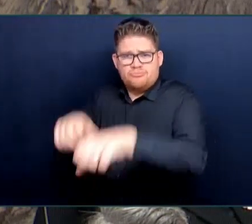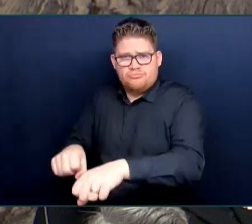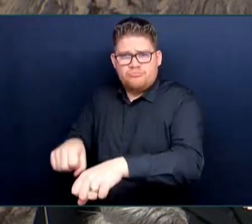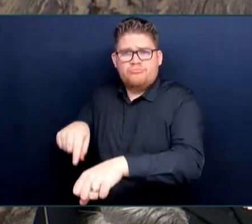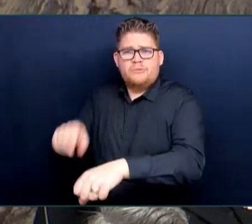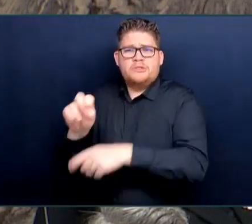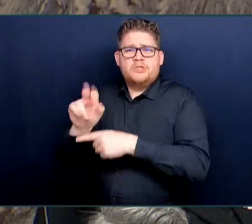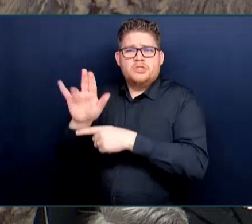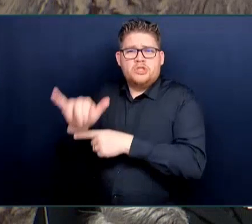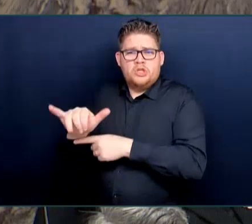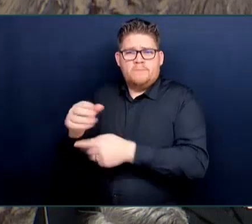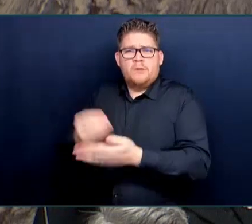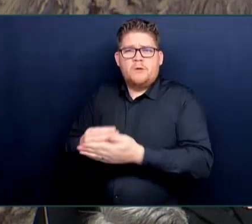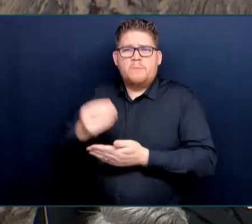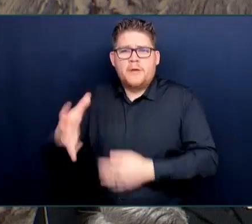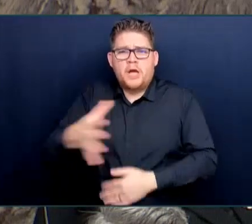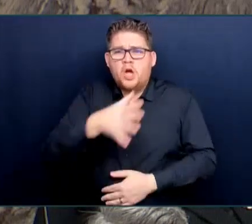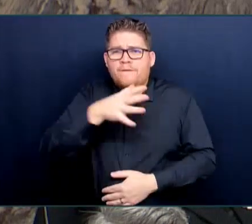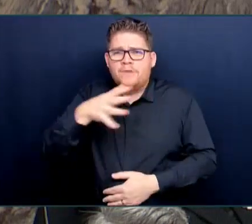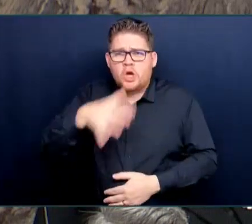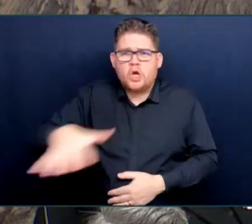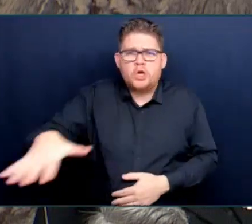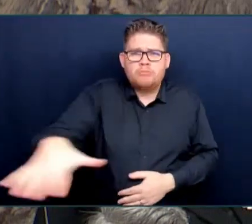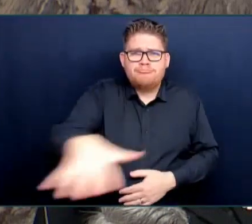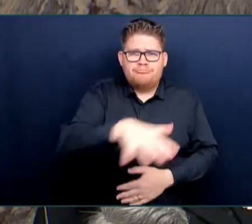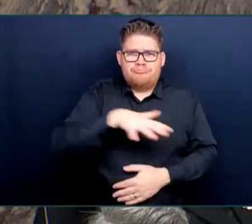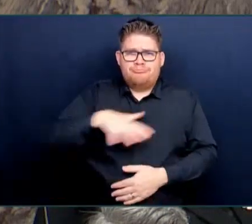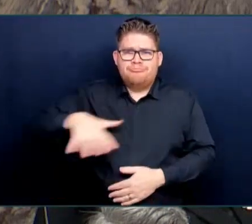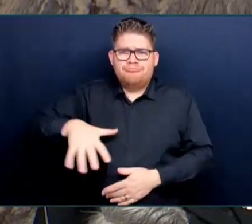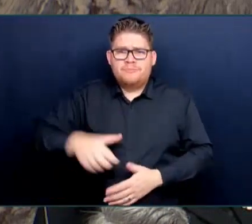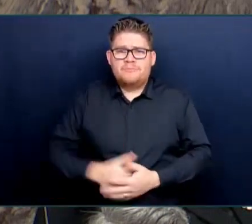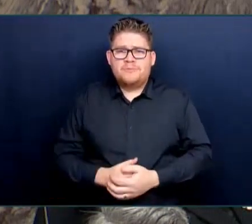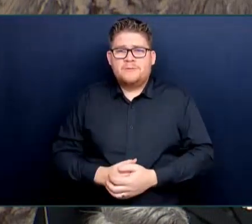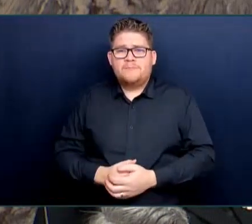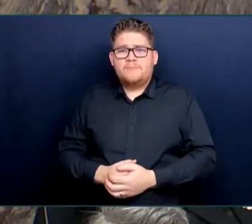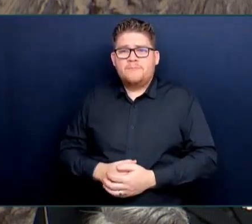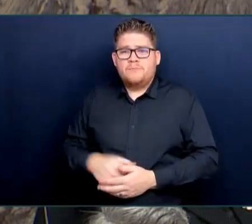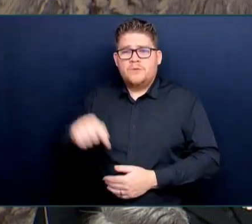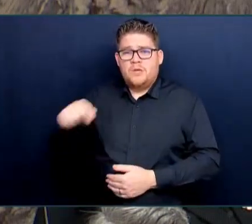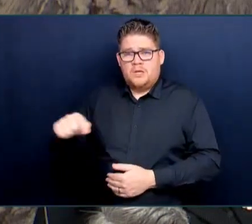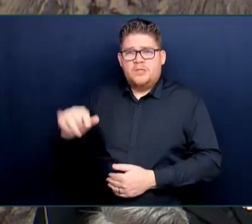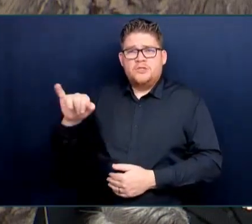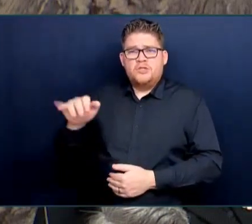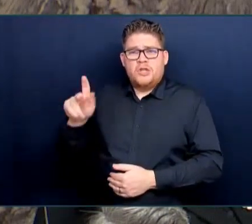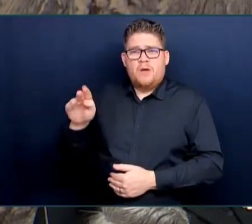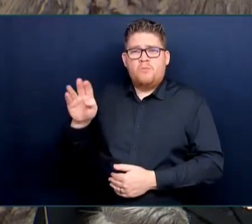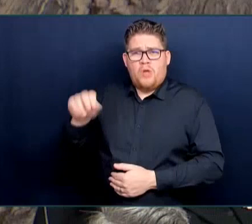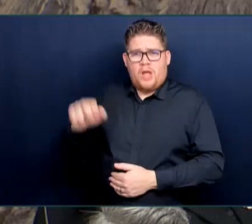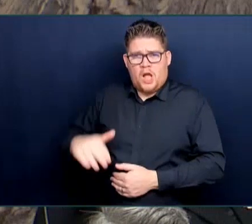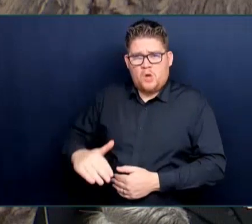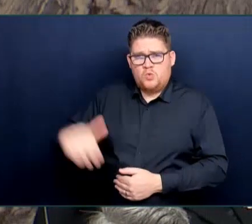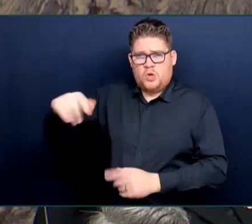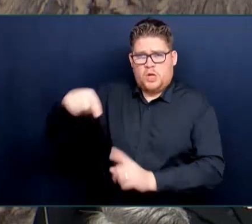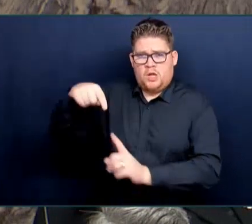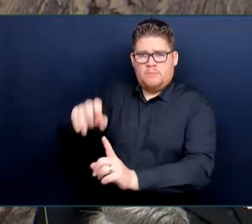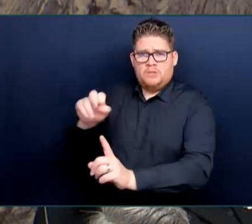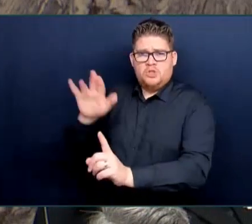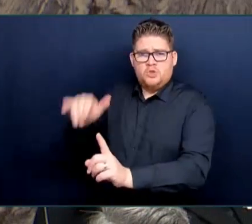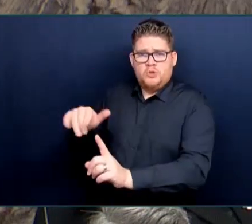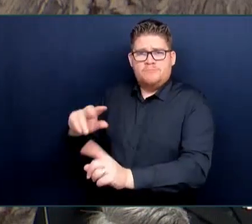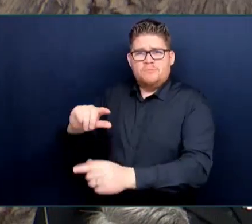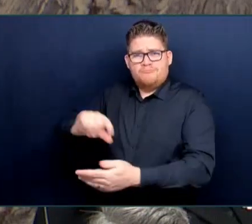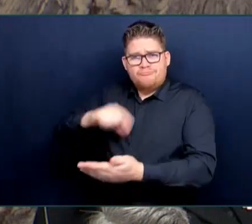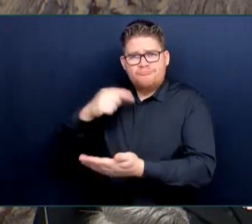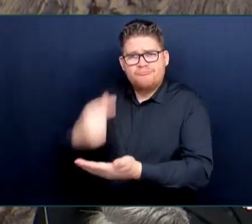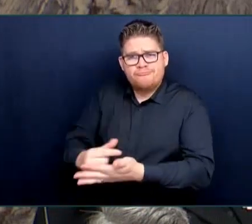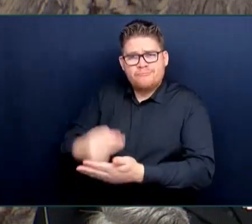in Surrey, where Jack grew up, and like many of us joined 4-H and after high school worked the family farm full-time. Besides being an avid